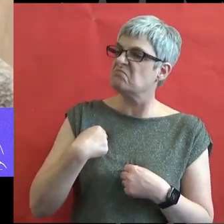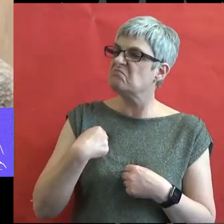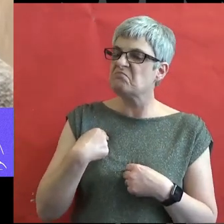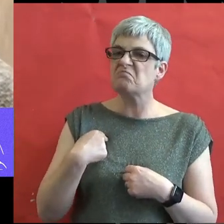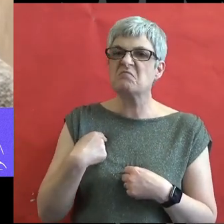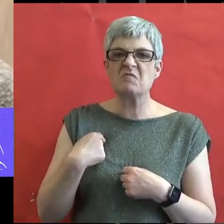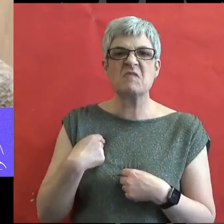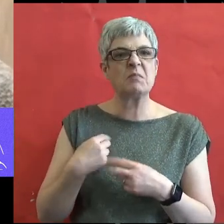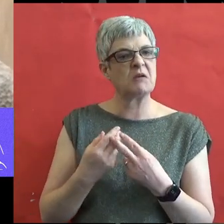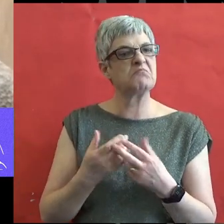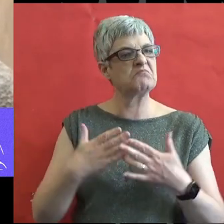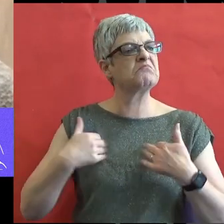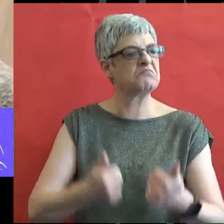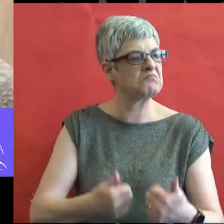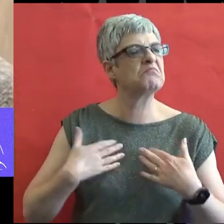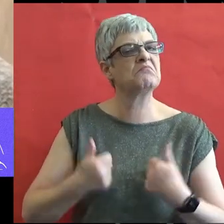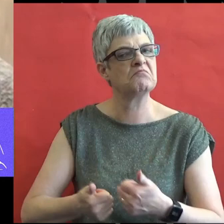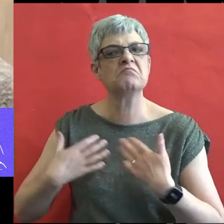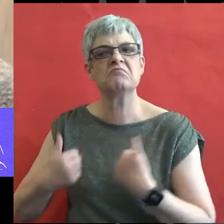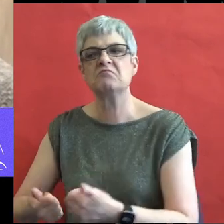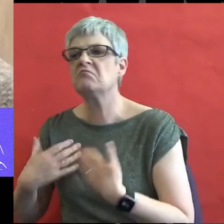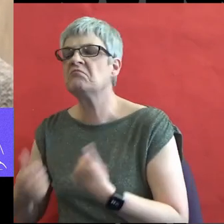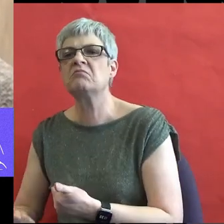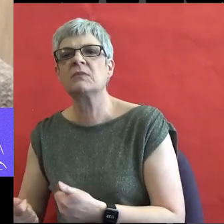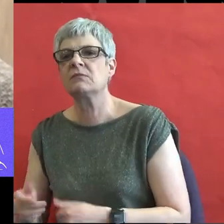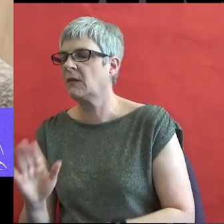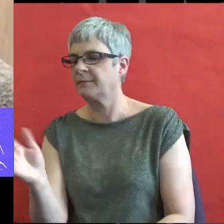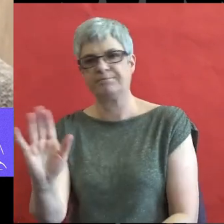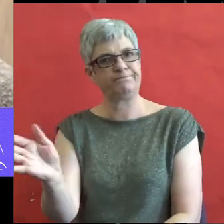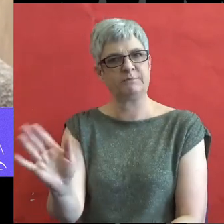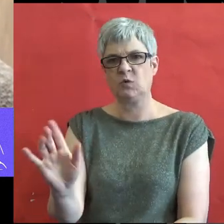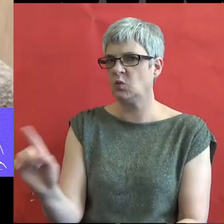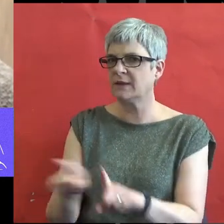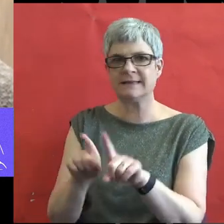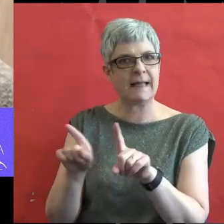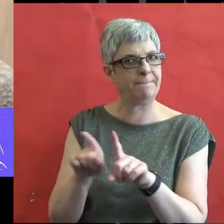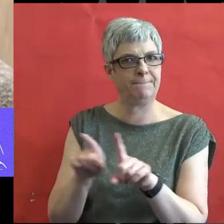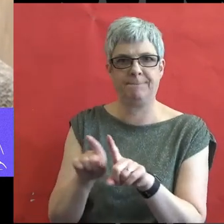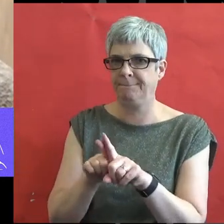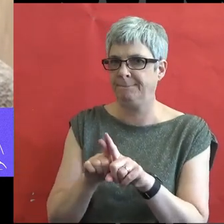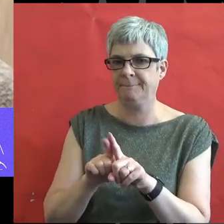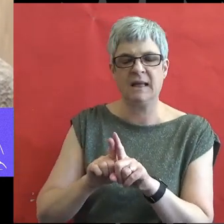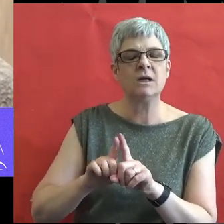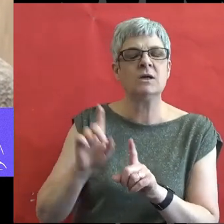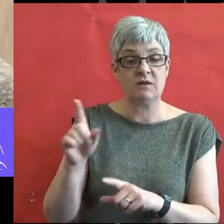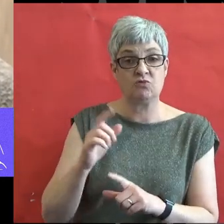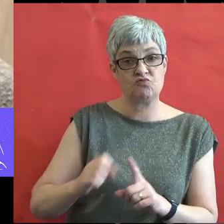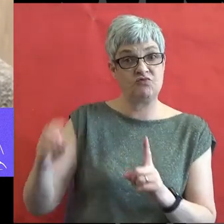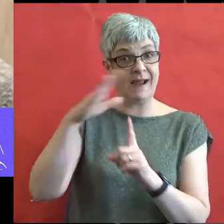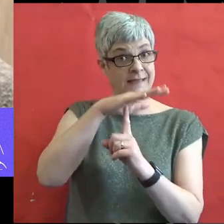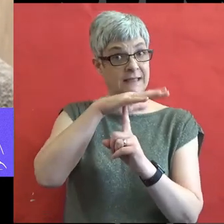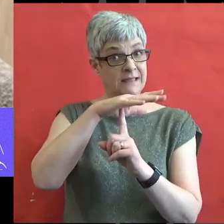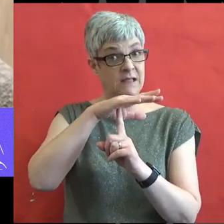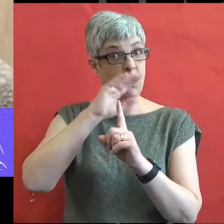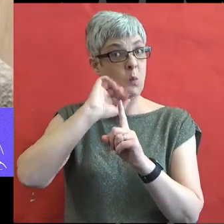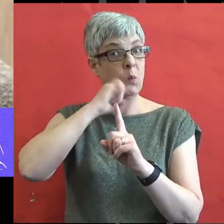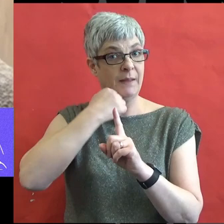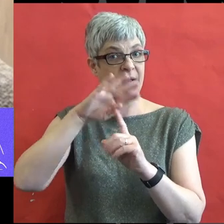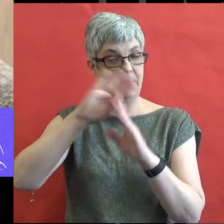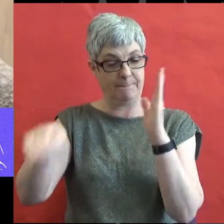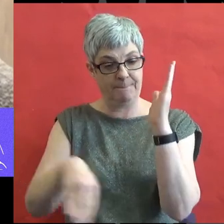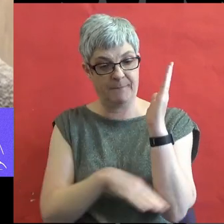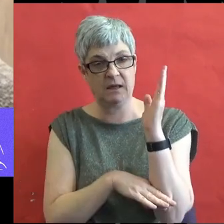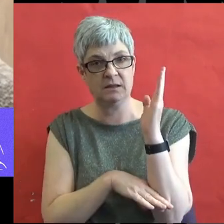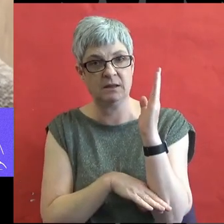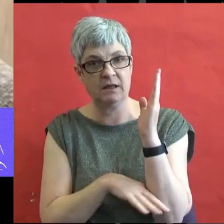themselves benefactors. But you are not to be like that. Instead, the greatest among you should be